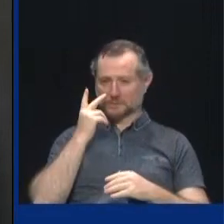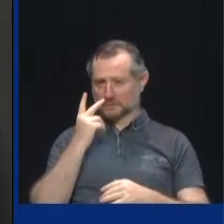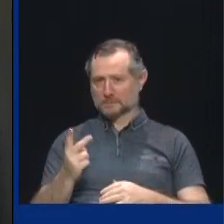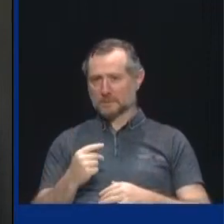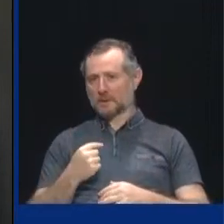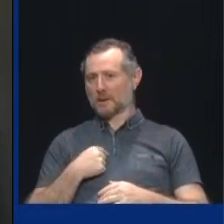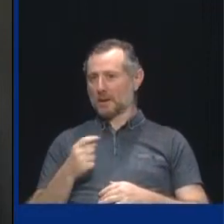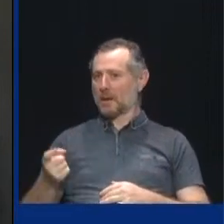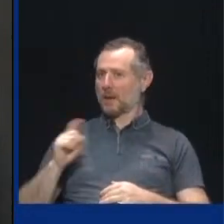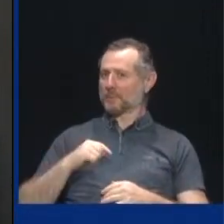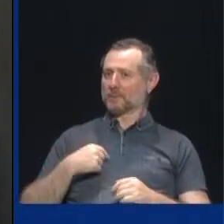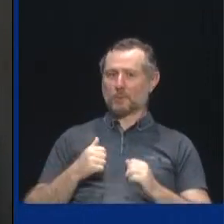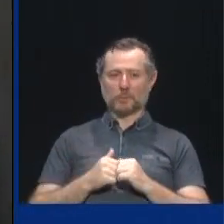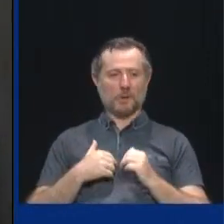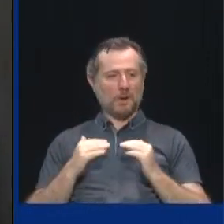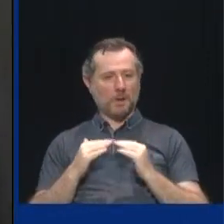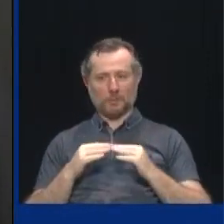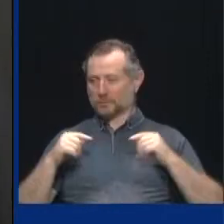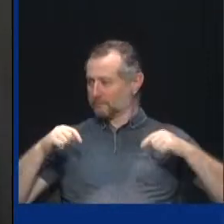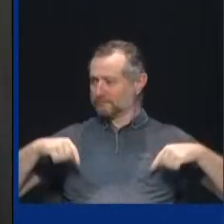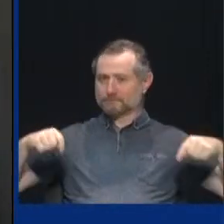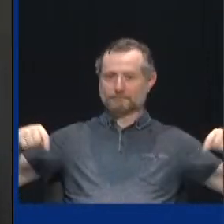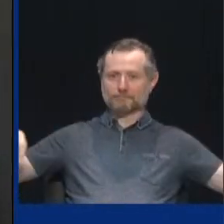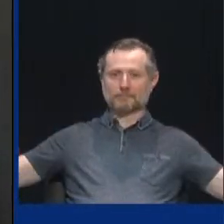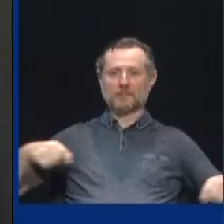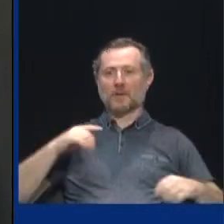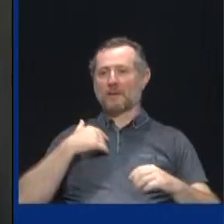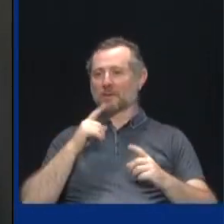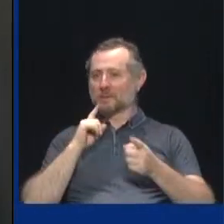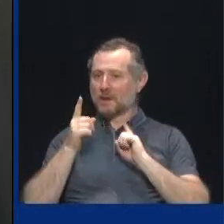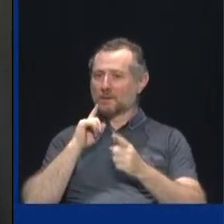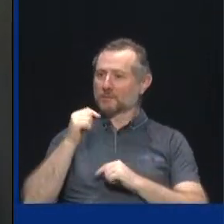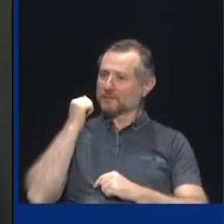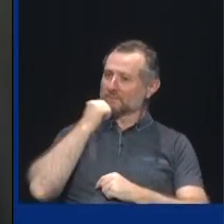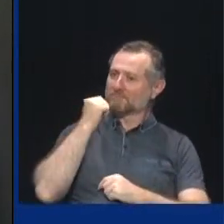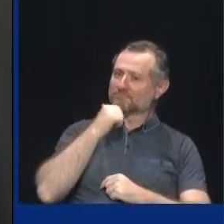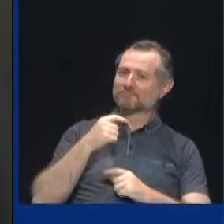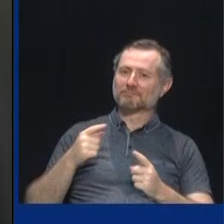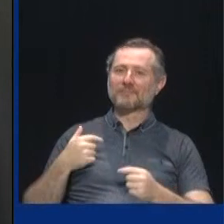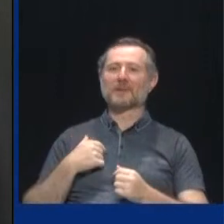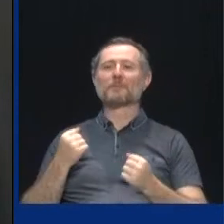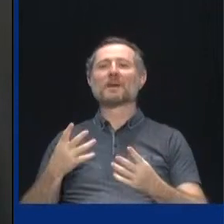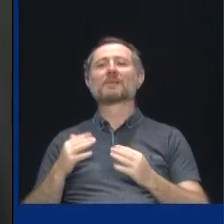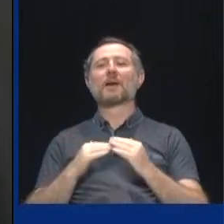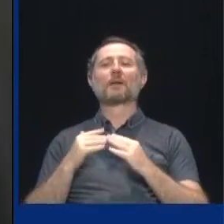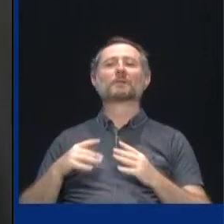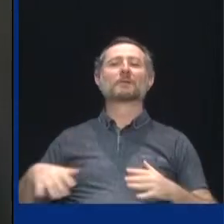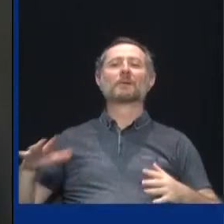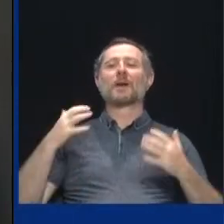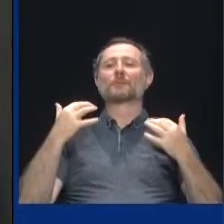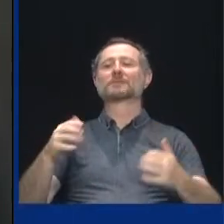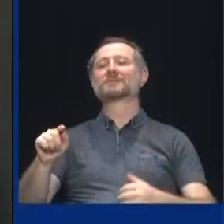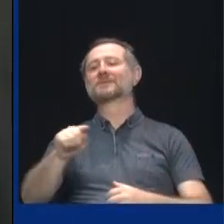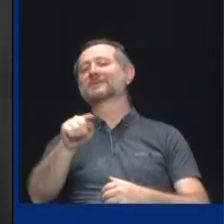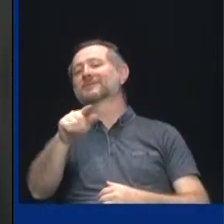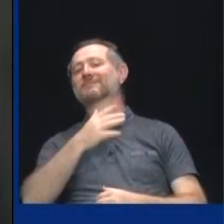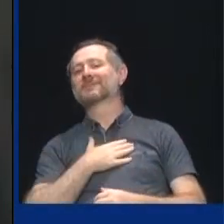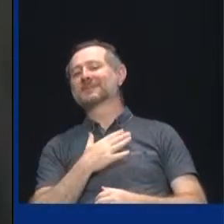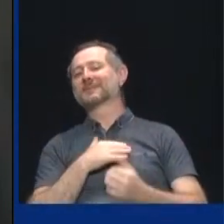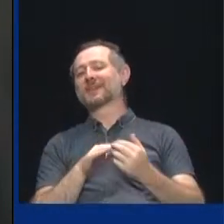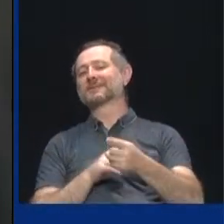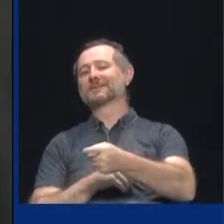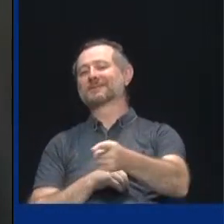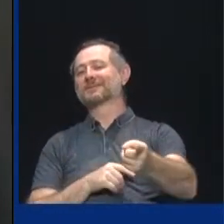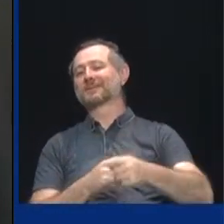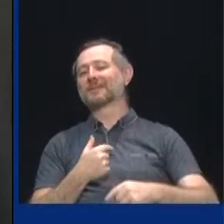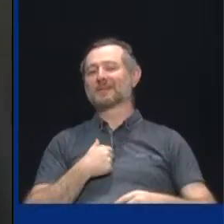with all of the colleagues that I talk to on a daily basis and see many of my colleagues sitting in the audience. This grant will help us send a very clear message